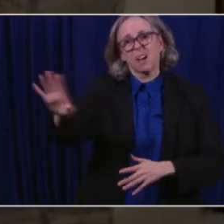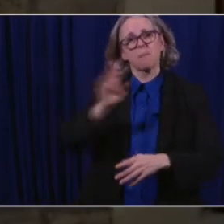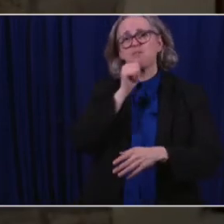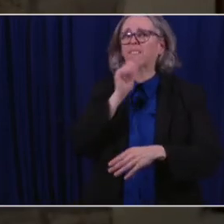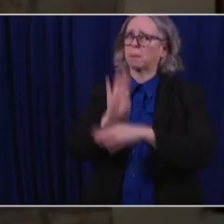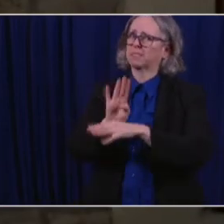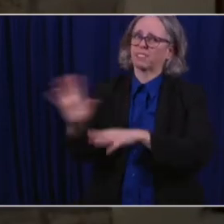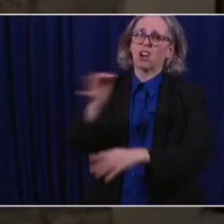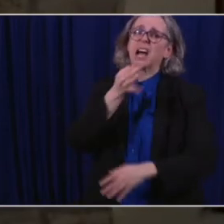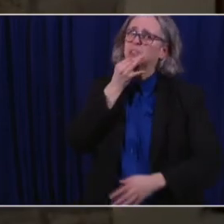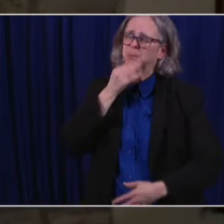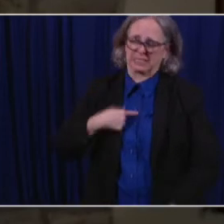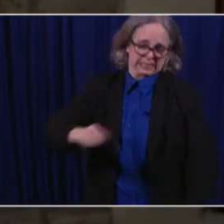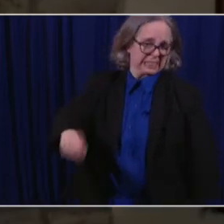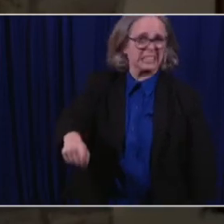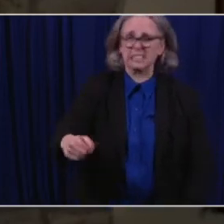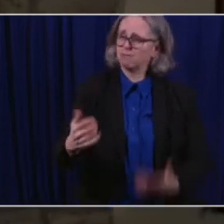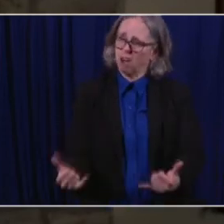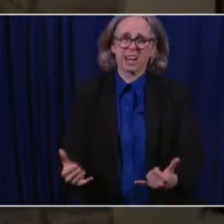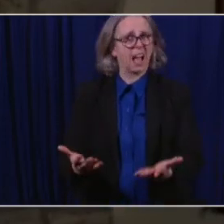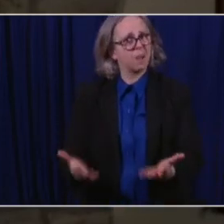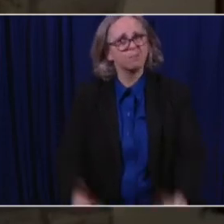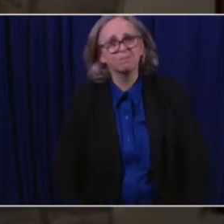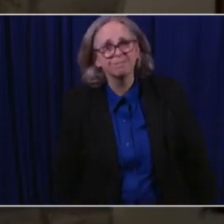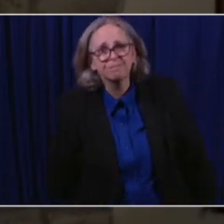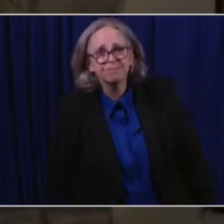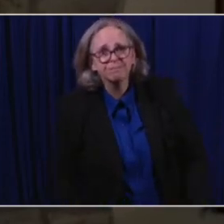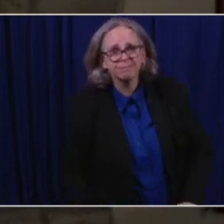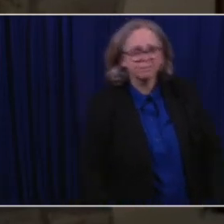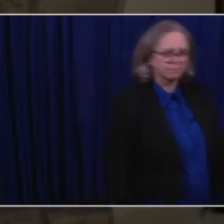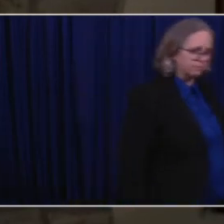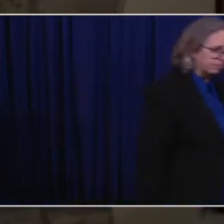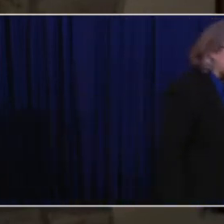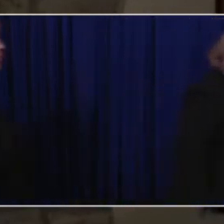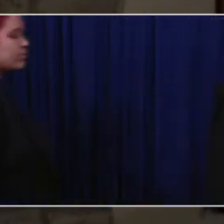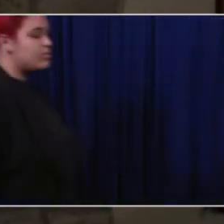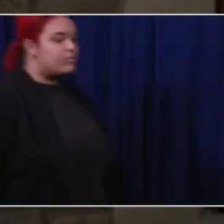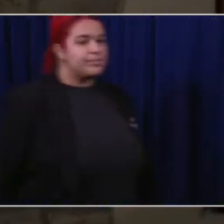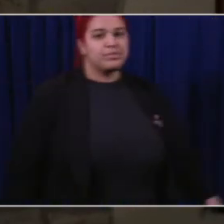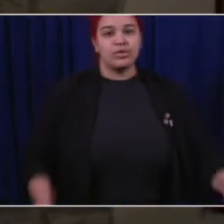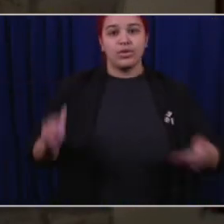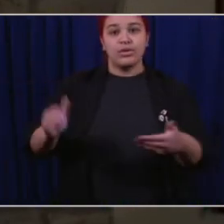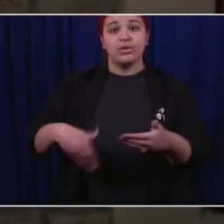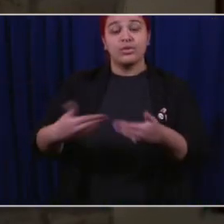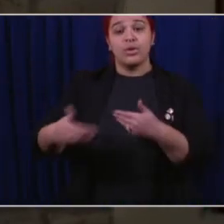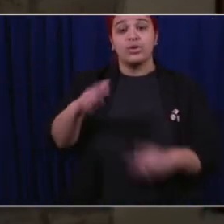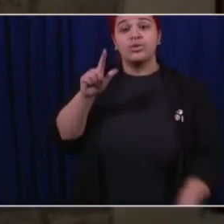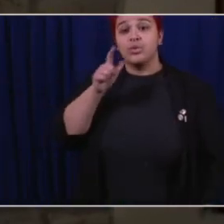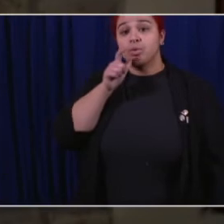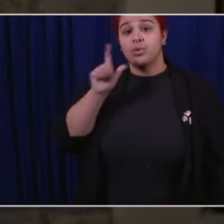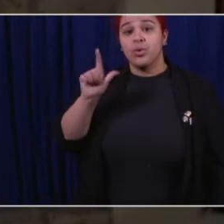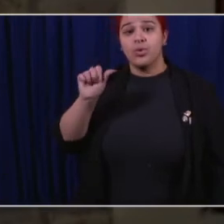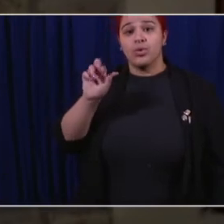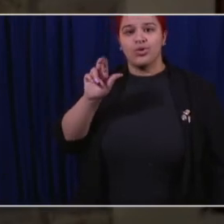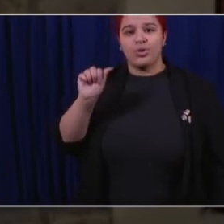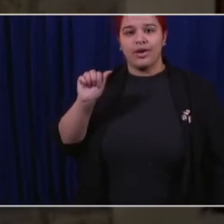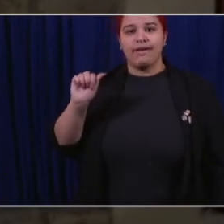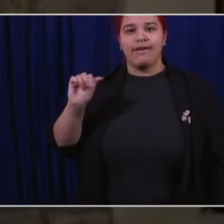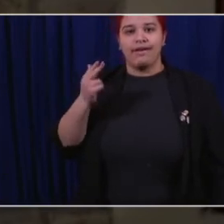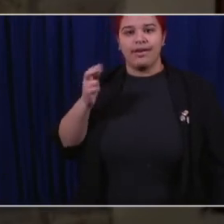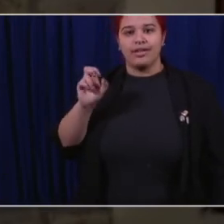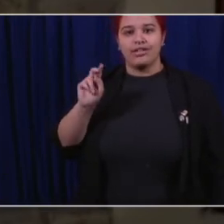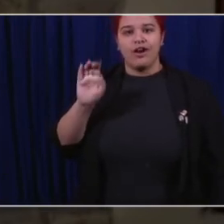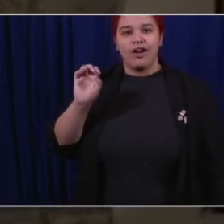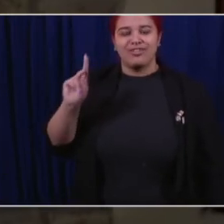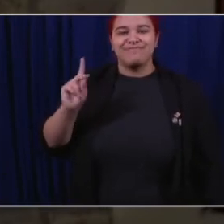Next question is from Laura Hancock at cleveland.com. Hi, Governor. I wanted to touch on something you said last week when asked about